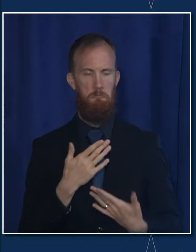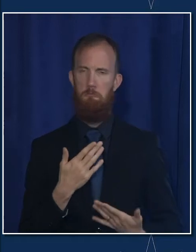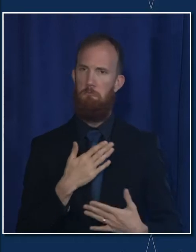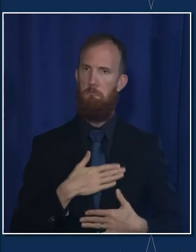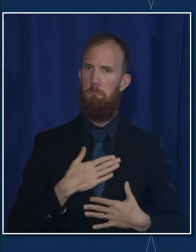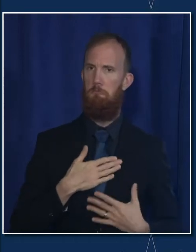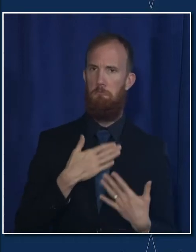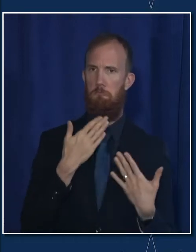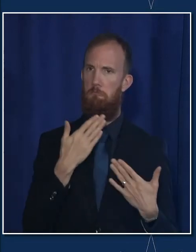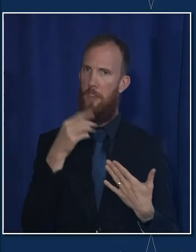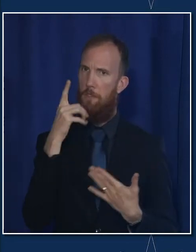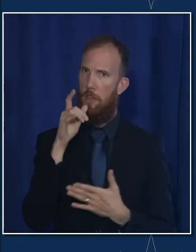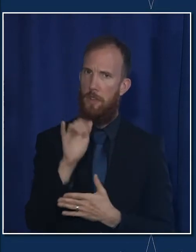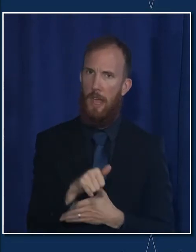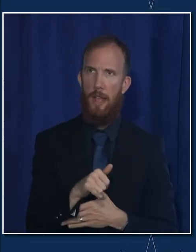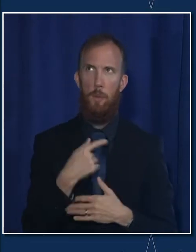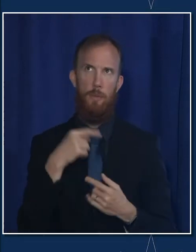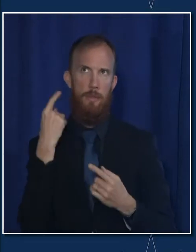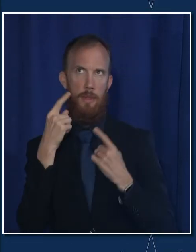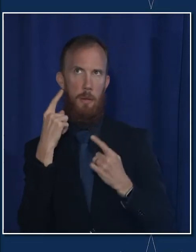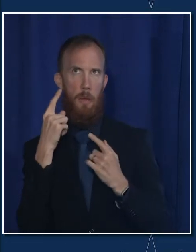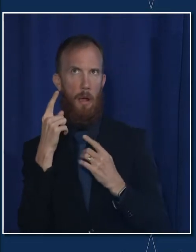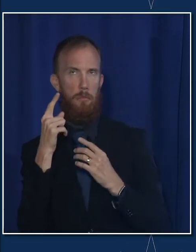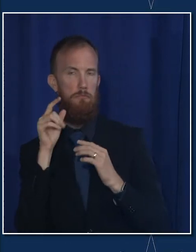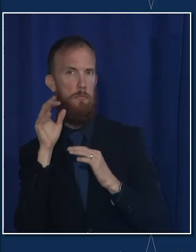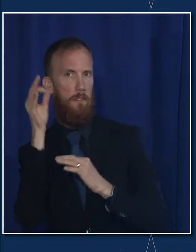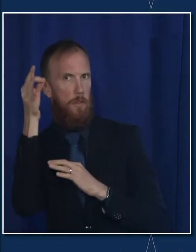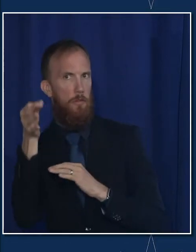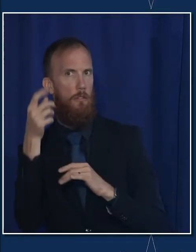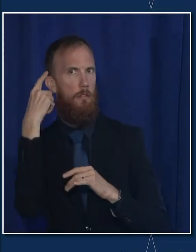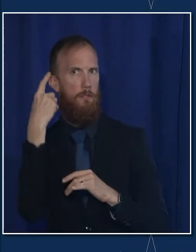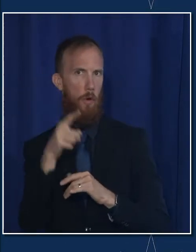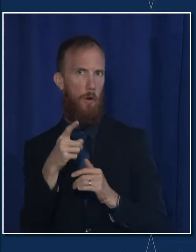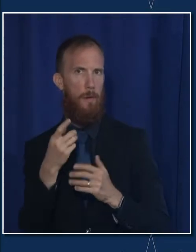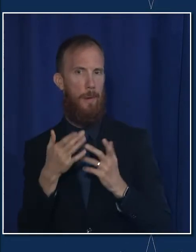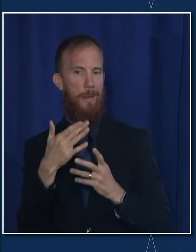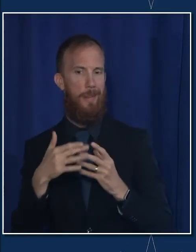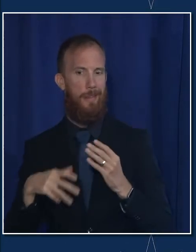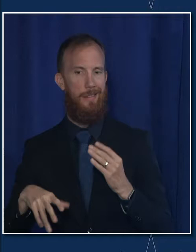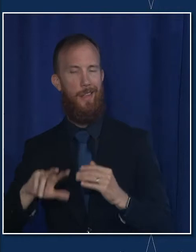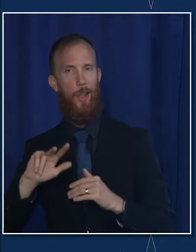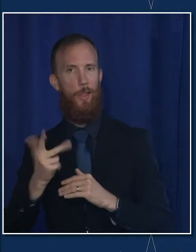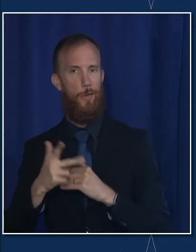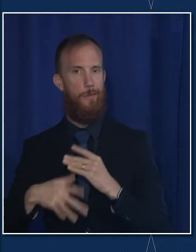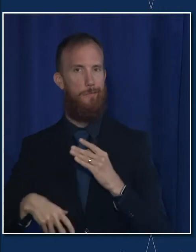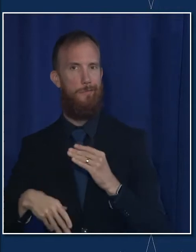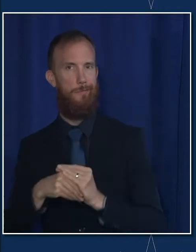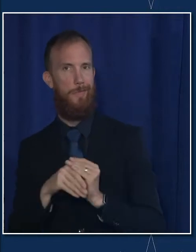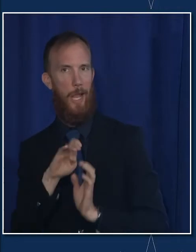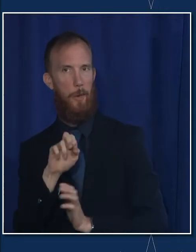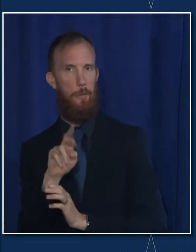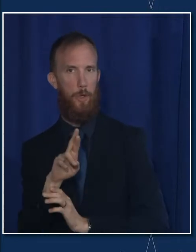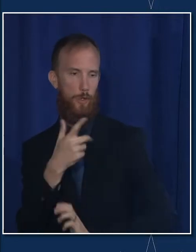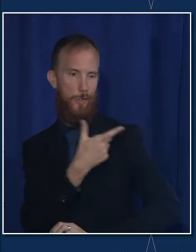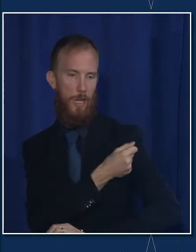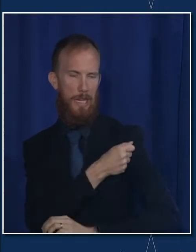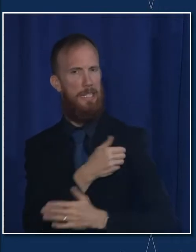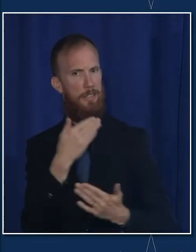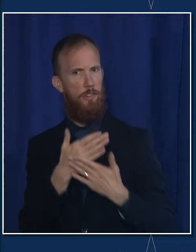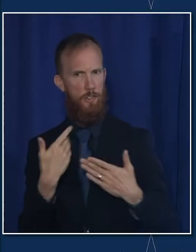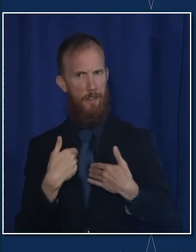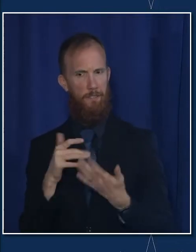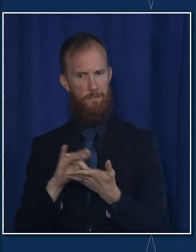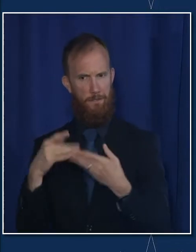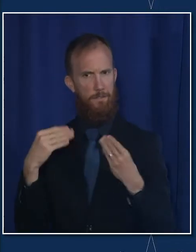ahead to the potential of boosters, really having a strong pharmacy system in place is important. So I want to give a